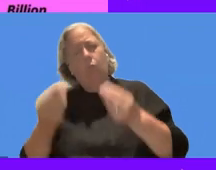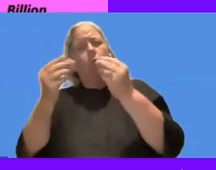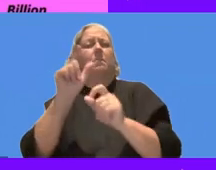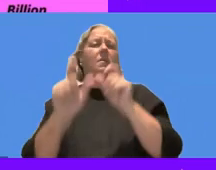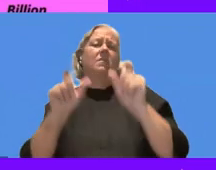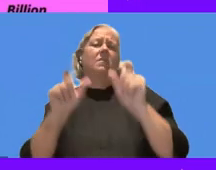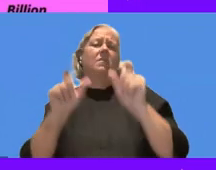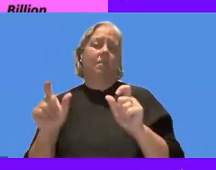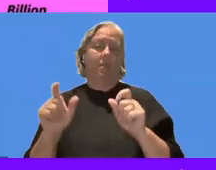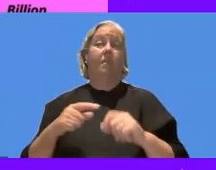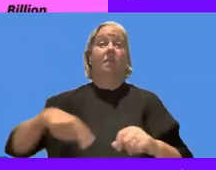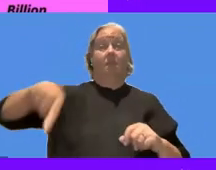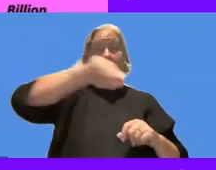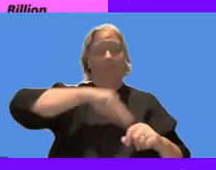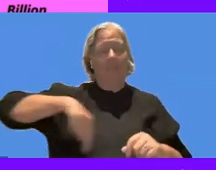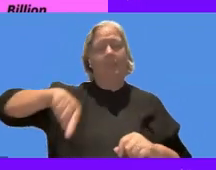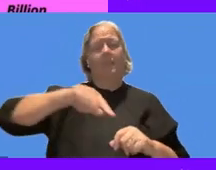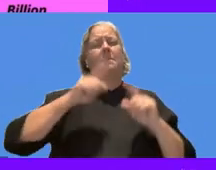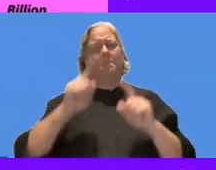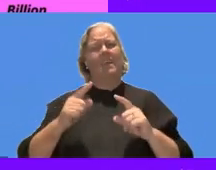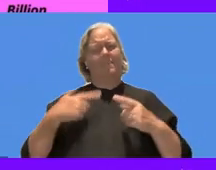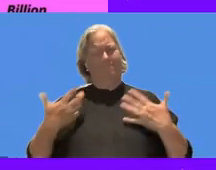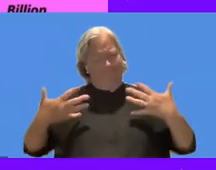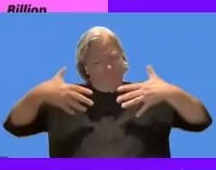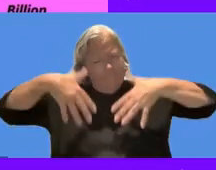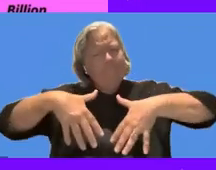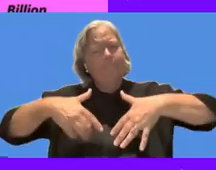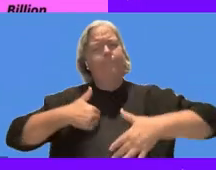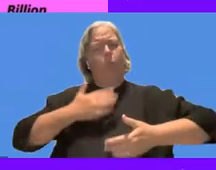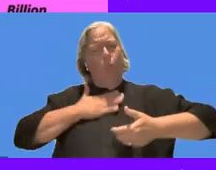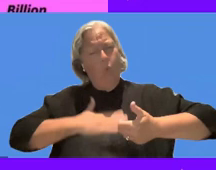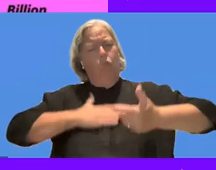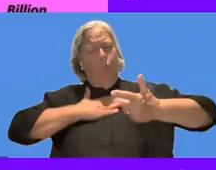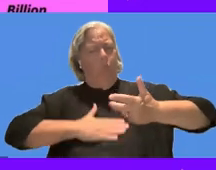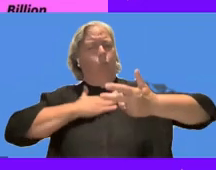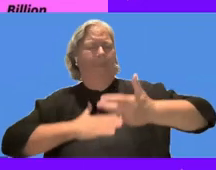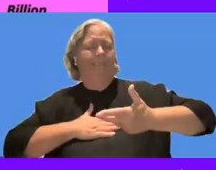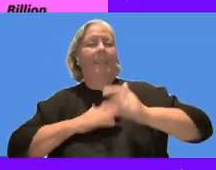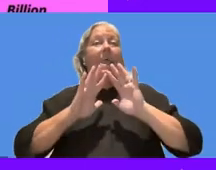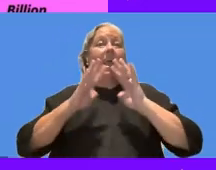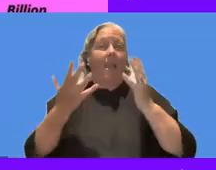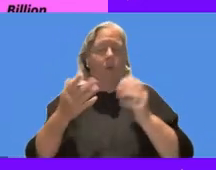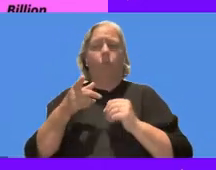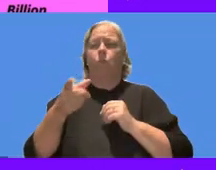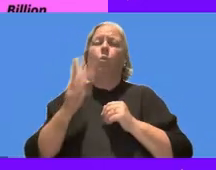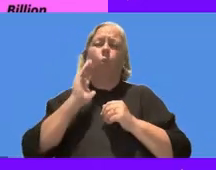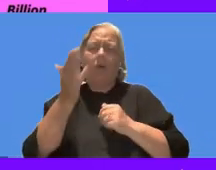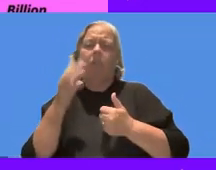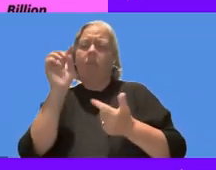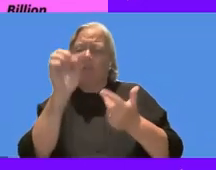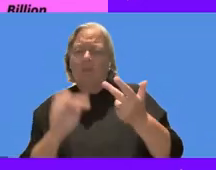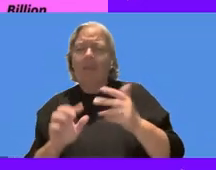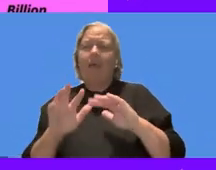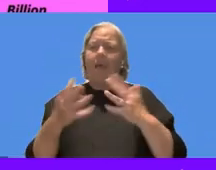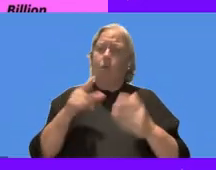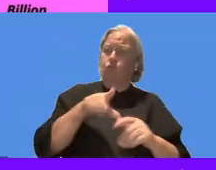community should be stepping up and saying, these are the things we want. How are you going to meet us How are you going to respond to this? And how are you going